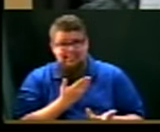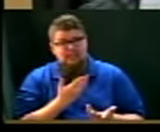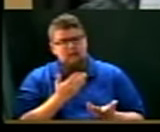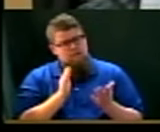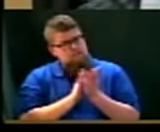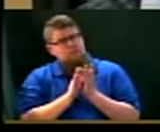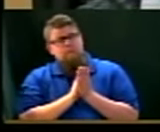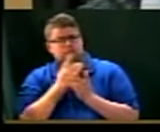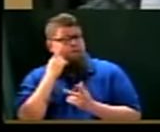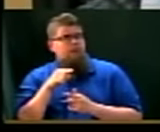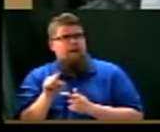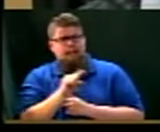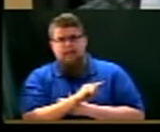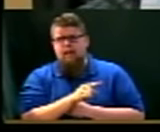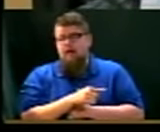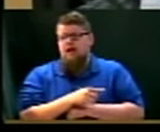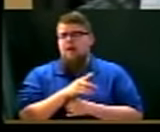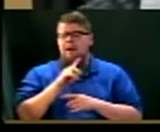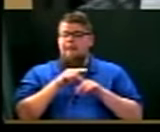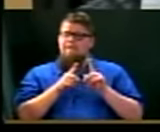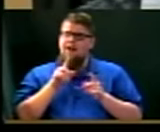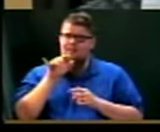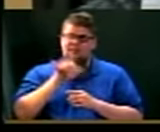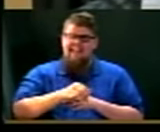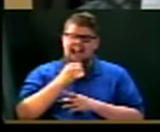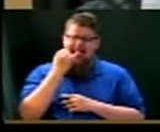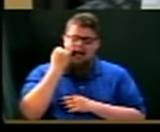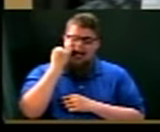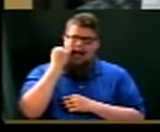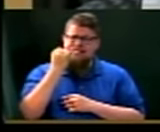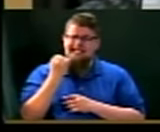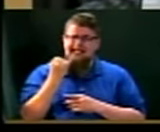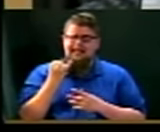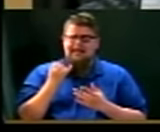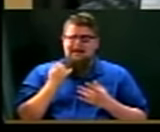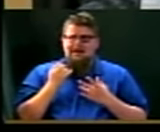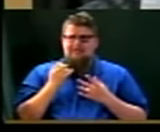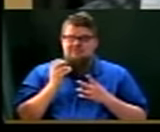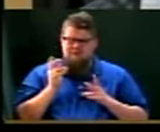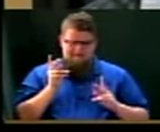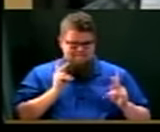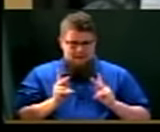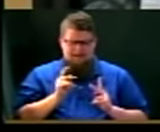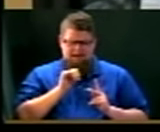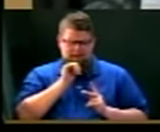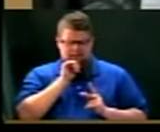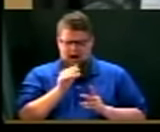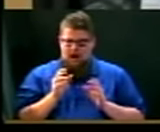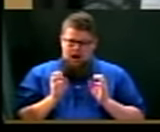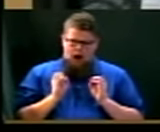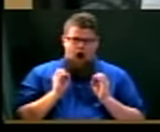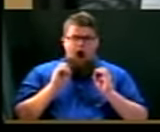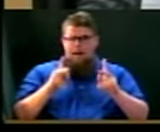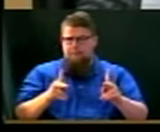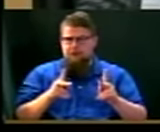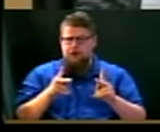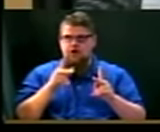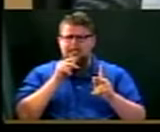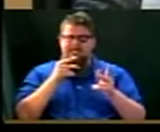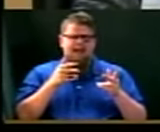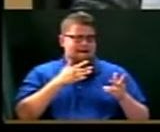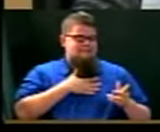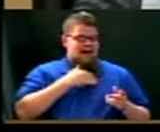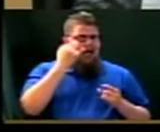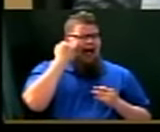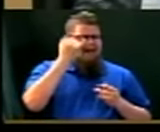So the idea that people have not had a chance to give their input is